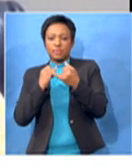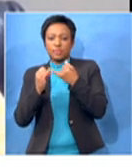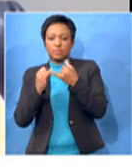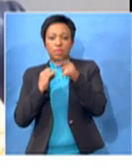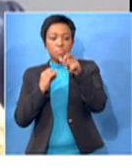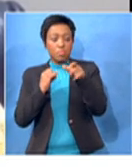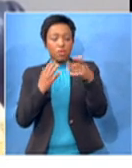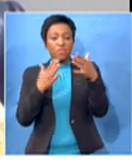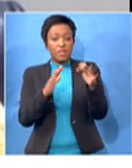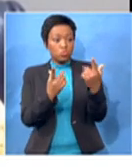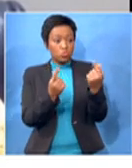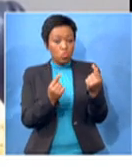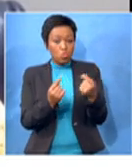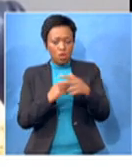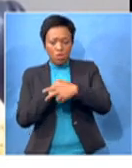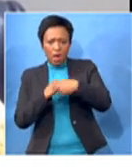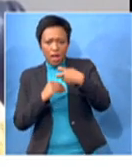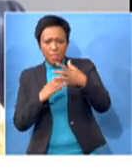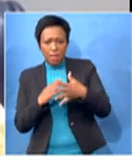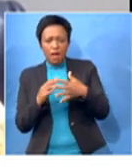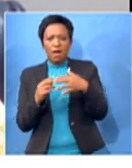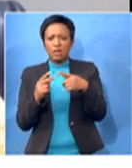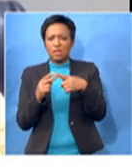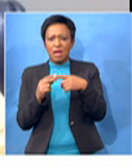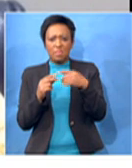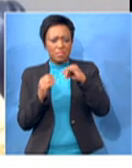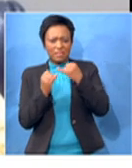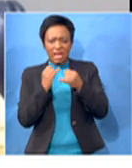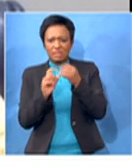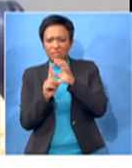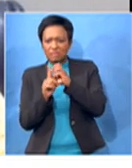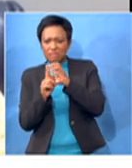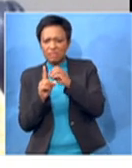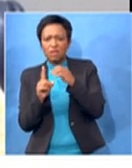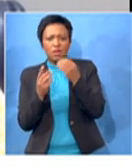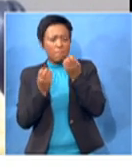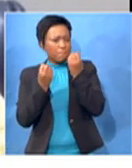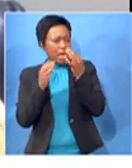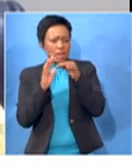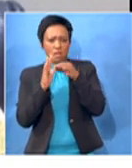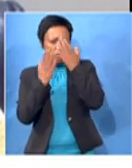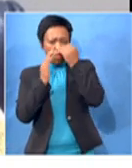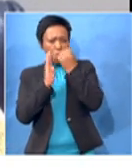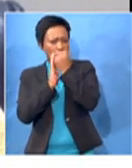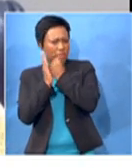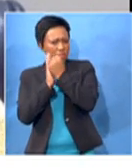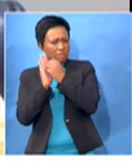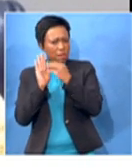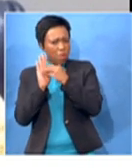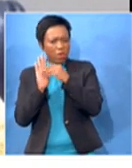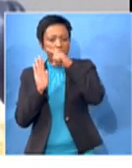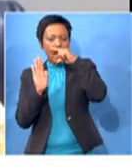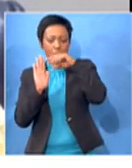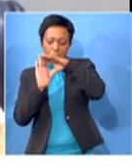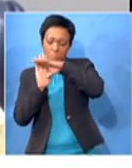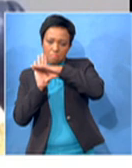people in this country, many of us were not aware that there is a sex offenders register, right? Mm-hmm. And many schools were